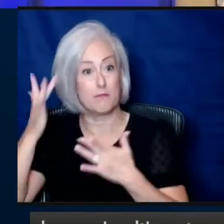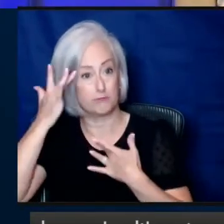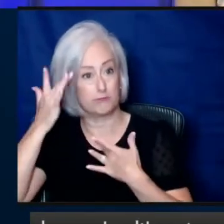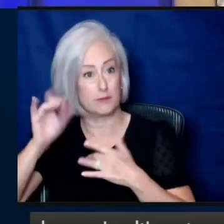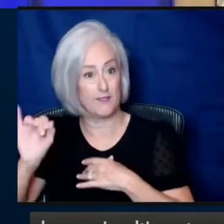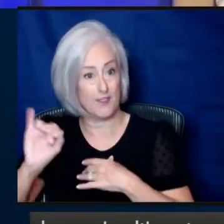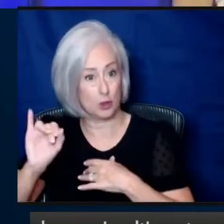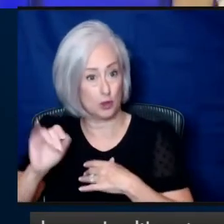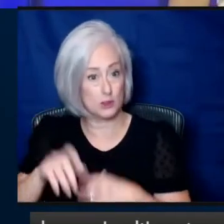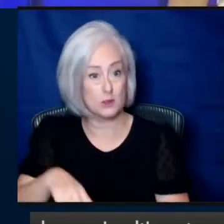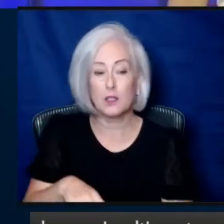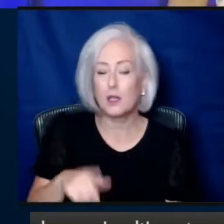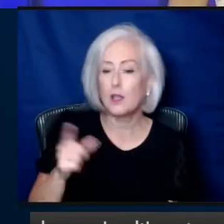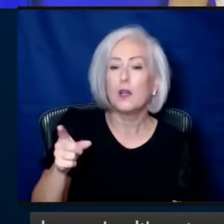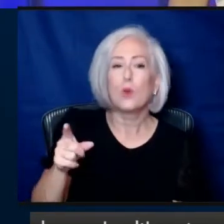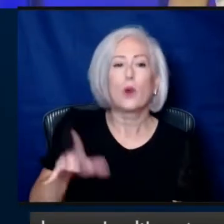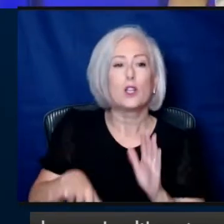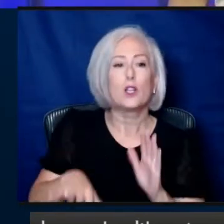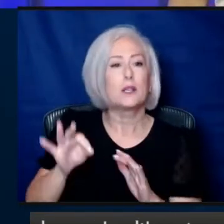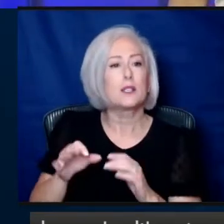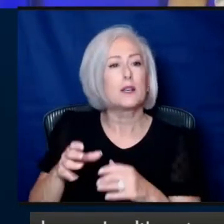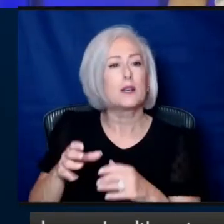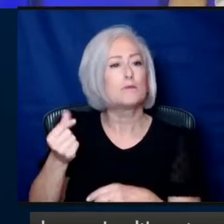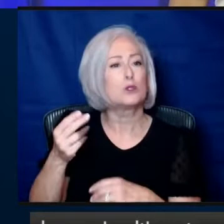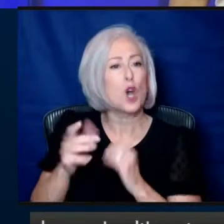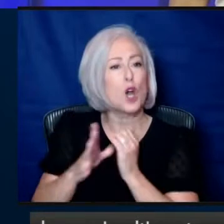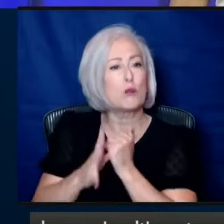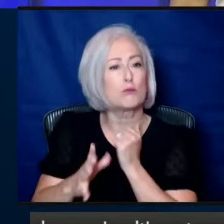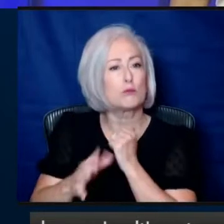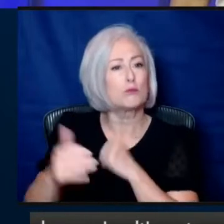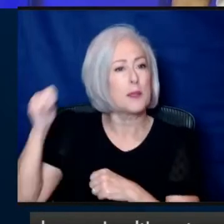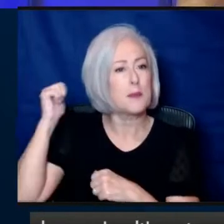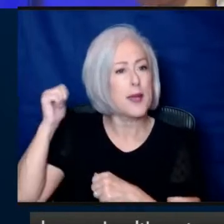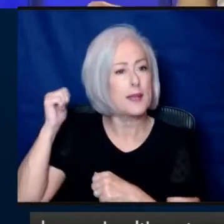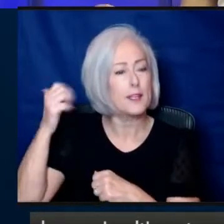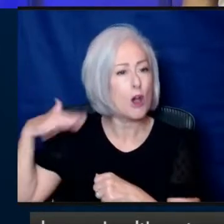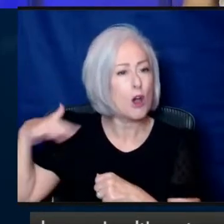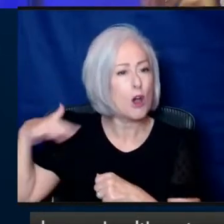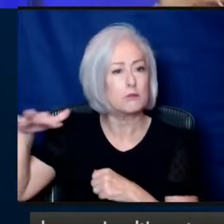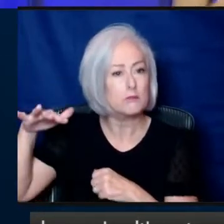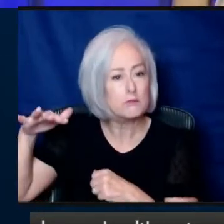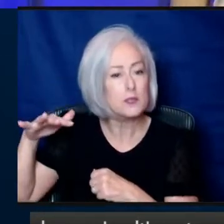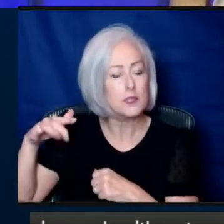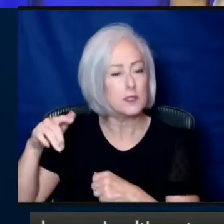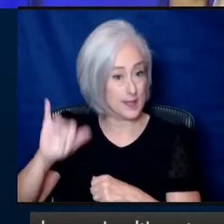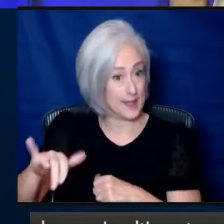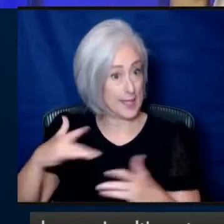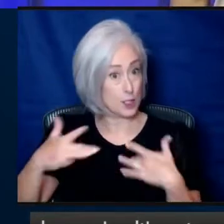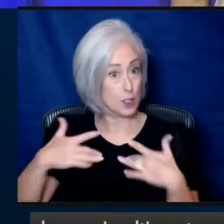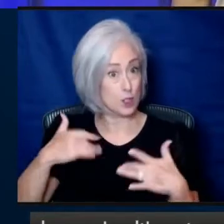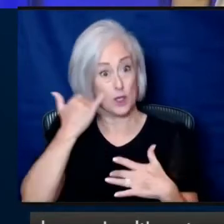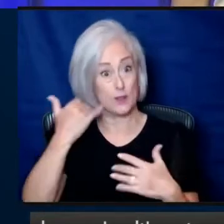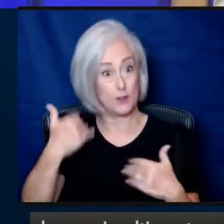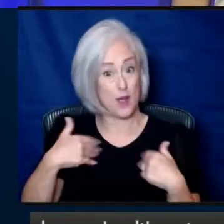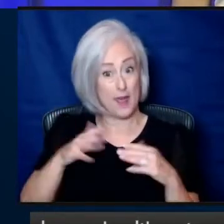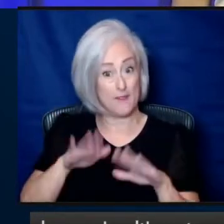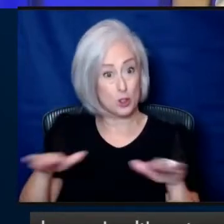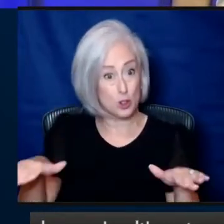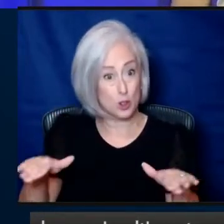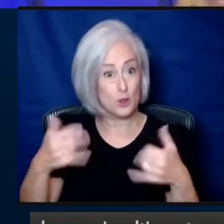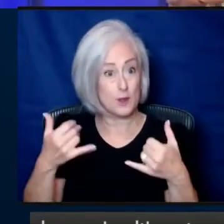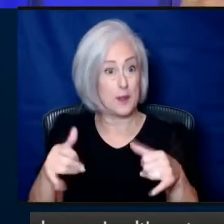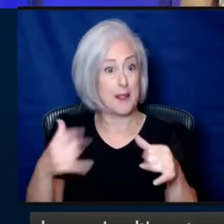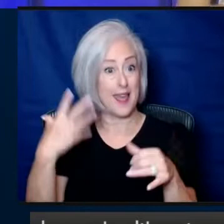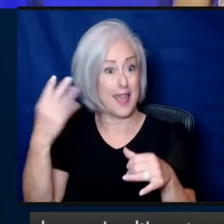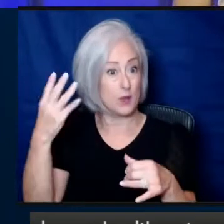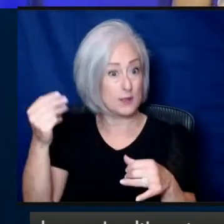waste in the backyard, I would imagine that is also a concern if you have kids that play in the yard or